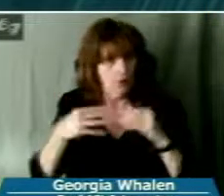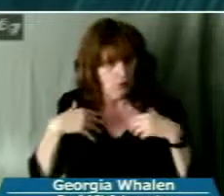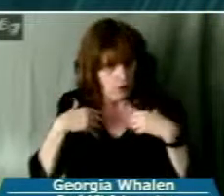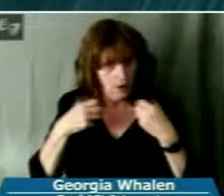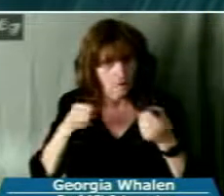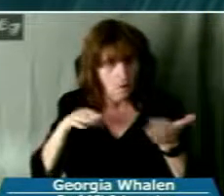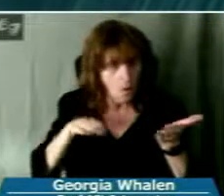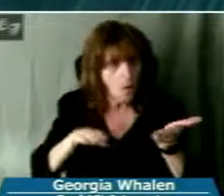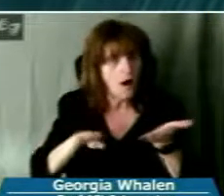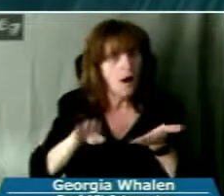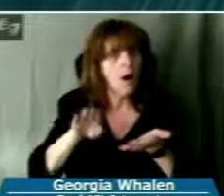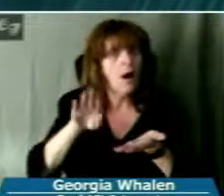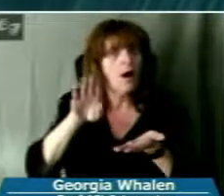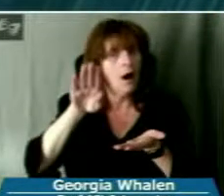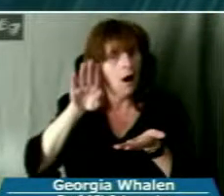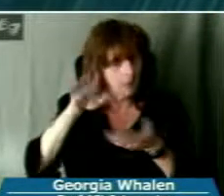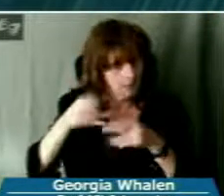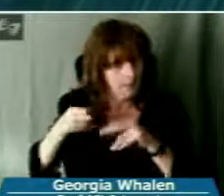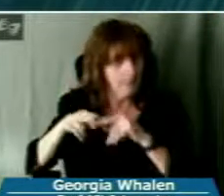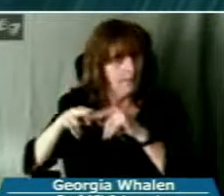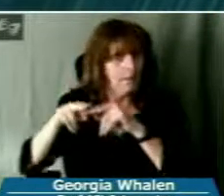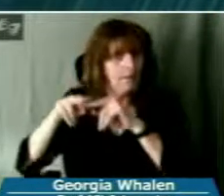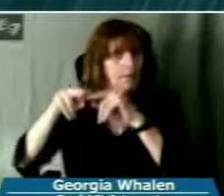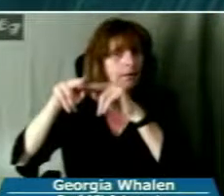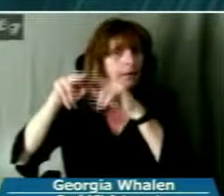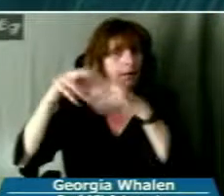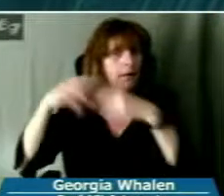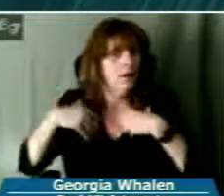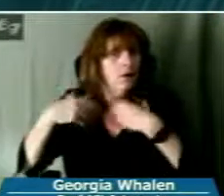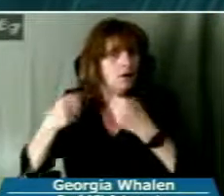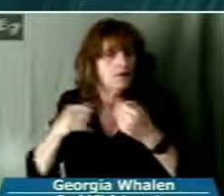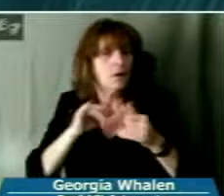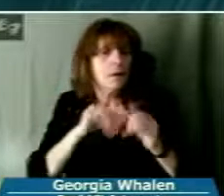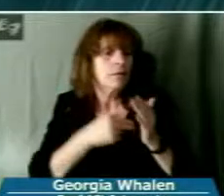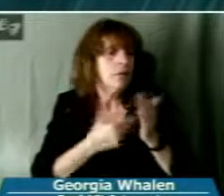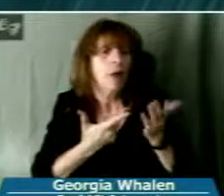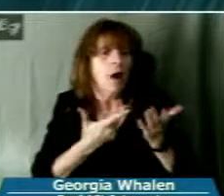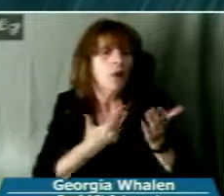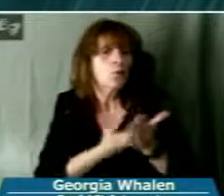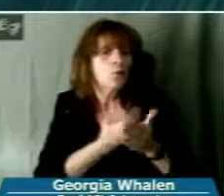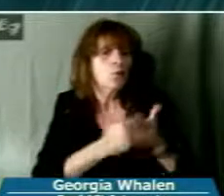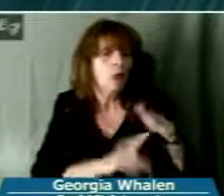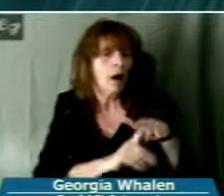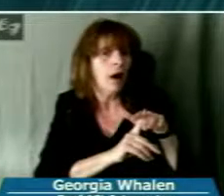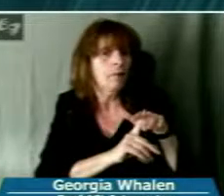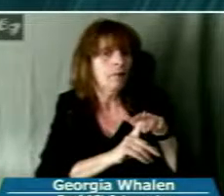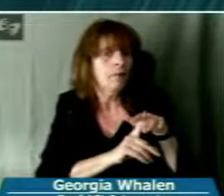go forward because it means that the number of new cases happening every day is sitting below 10, around about